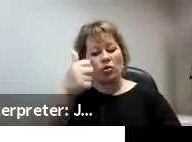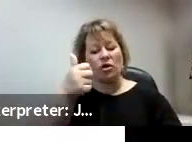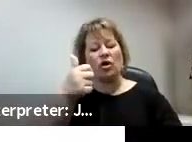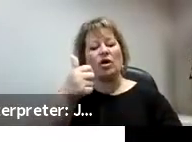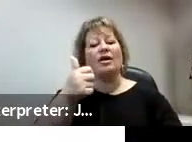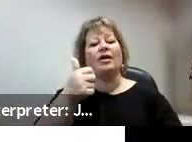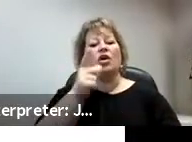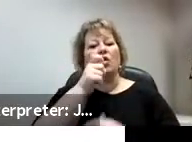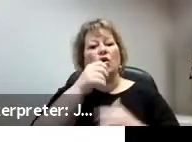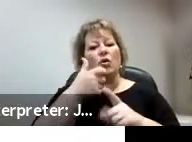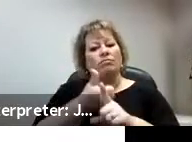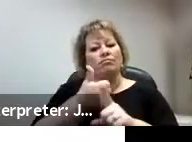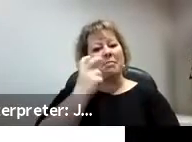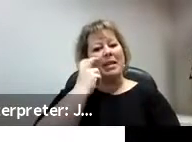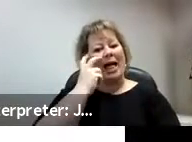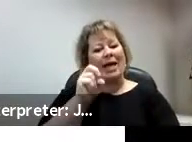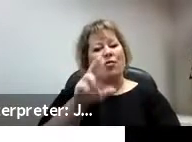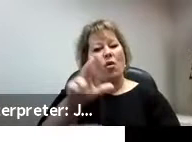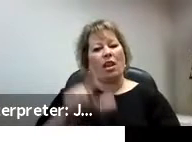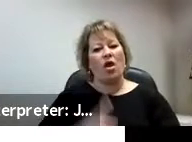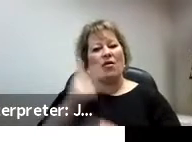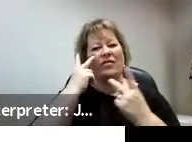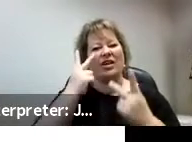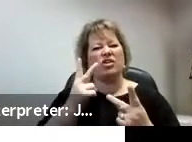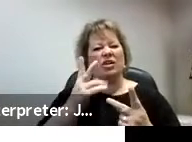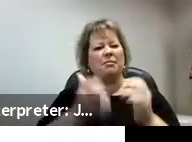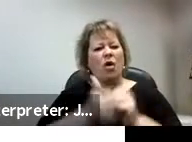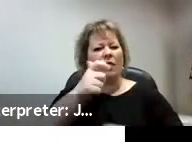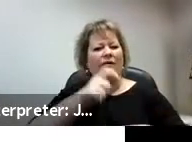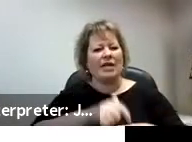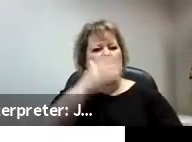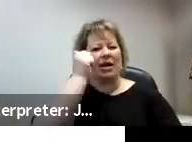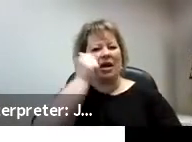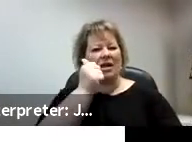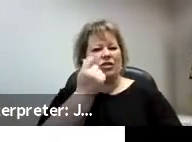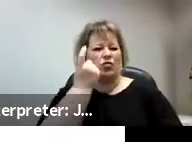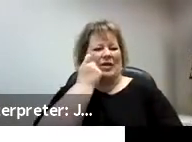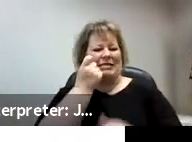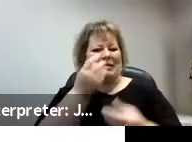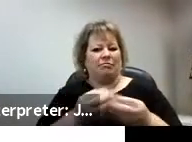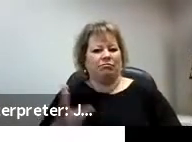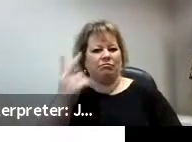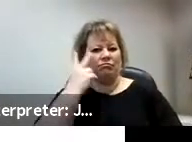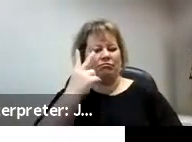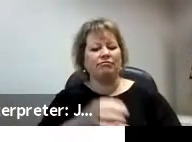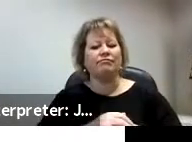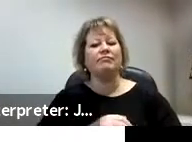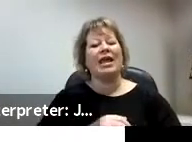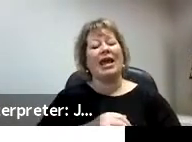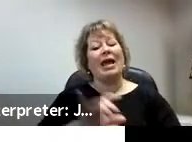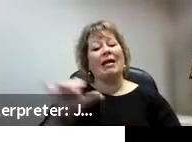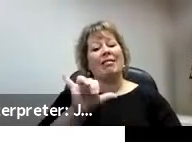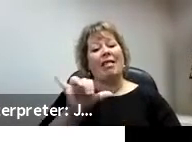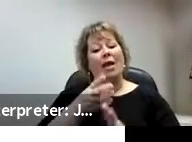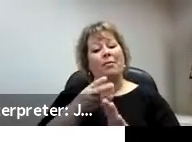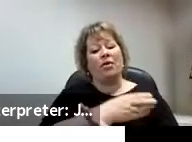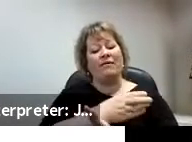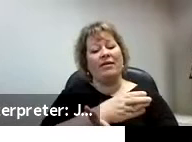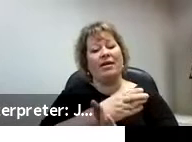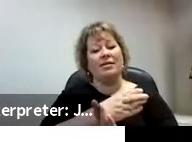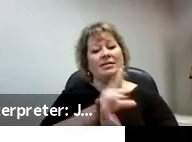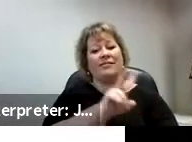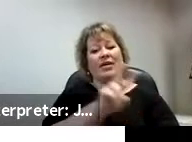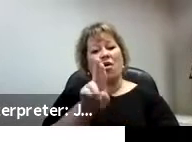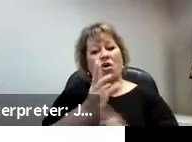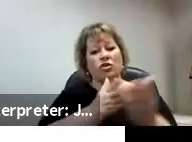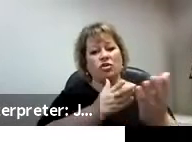vision, most often due to a recent vision loss. Unlike previous VR services mentioned, the goal of employment is not a